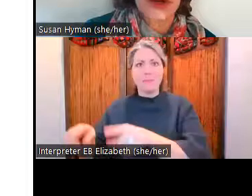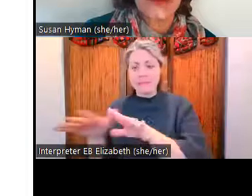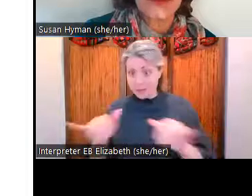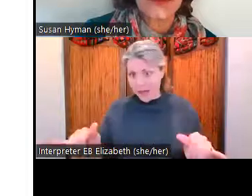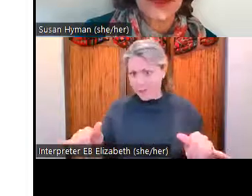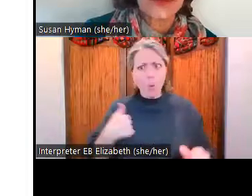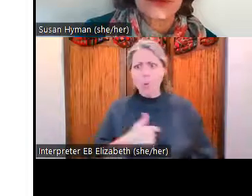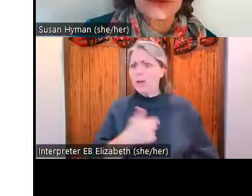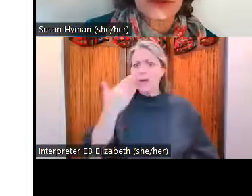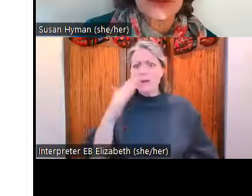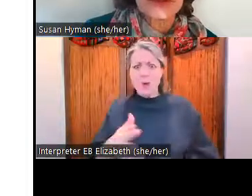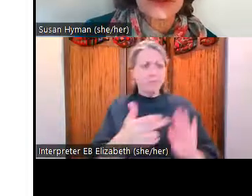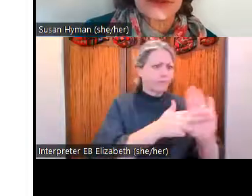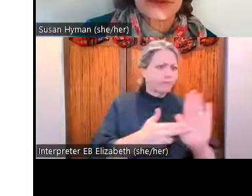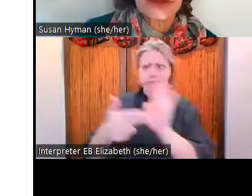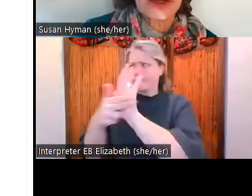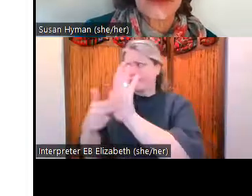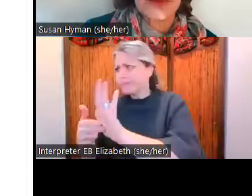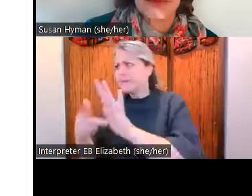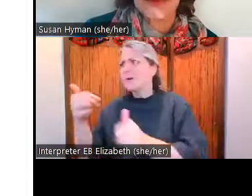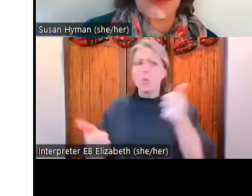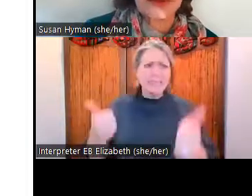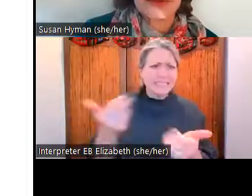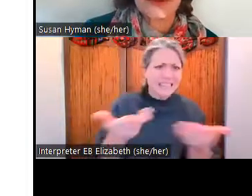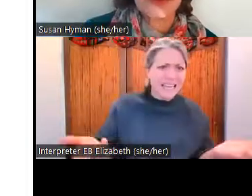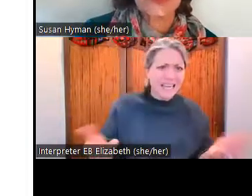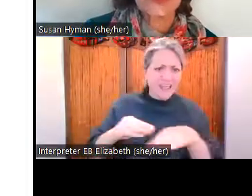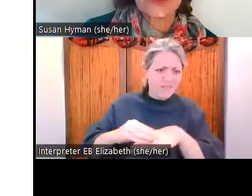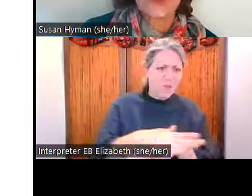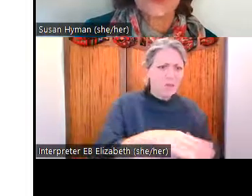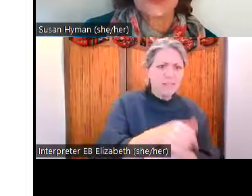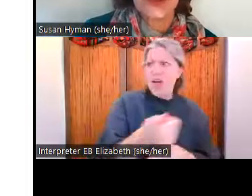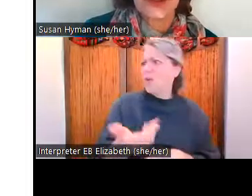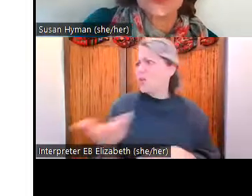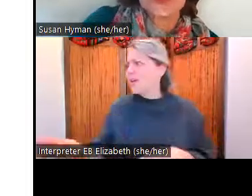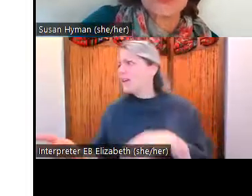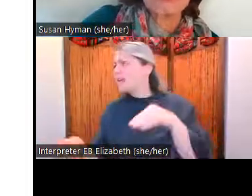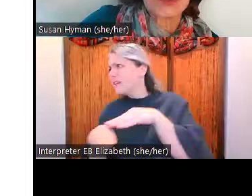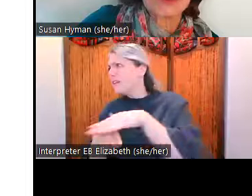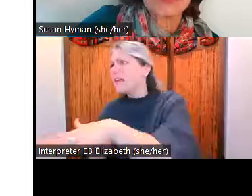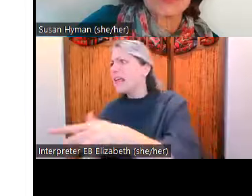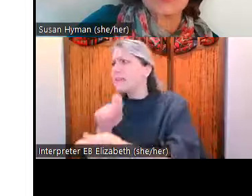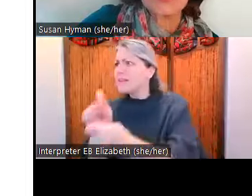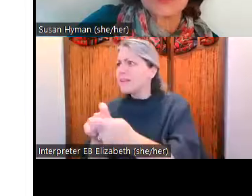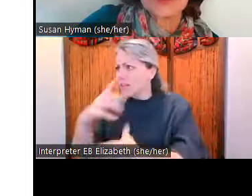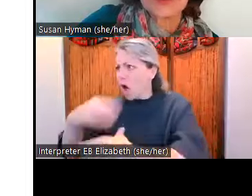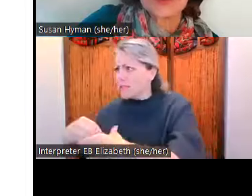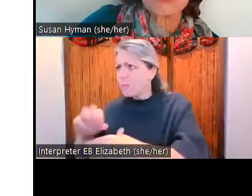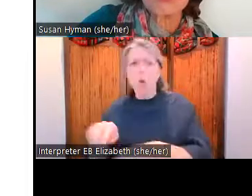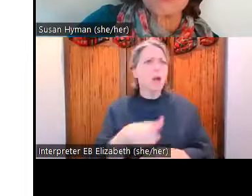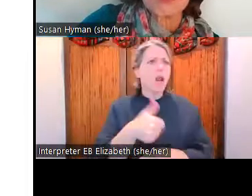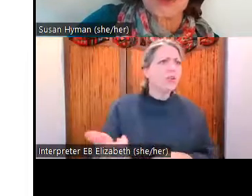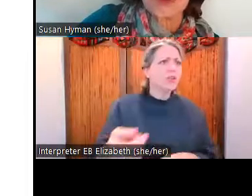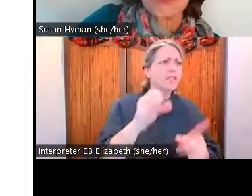don't know whether these would point to specific symptoms within autism, like in the early